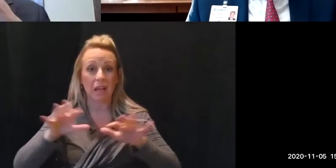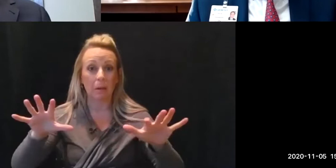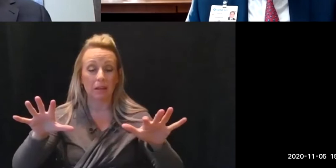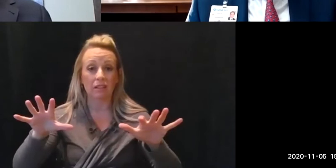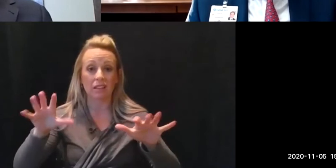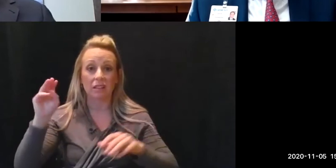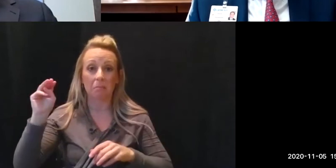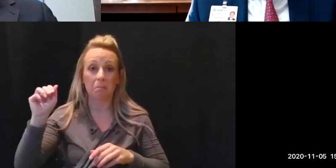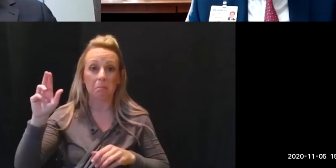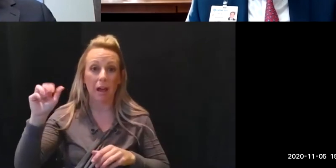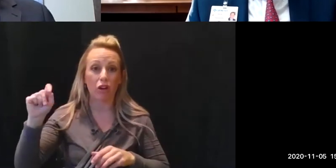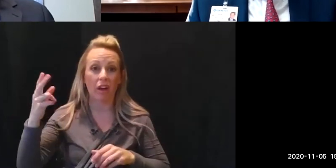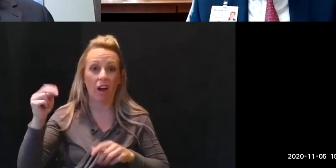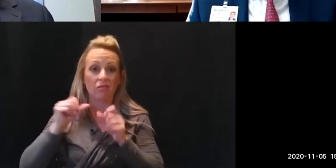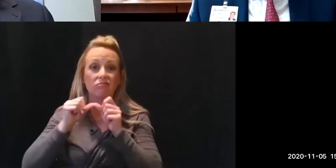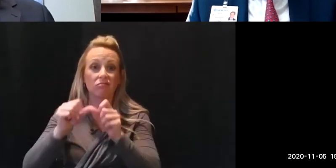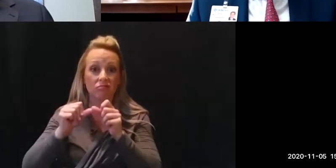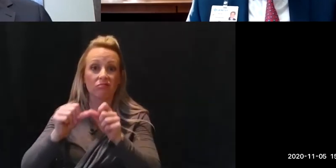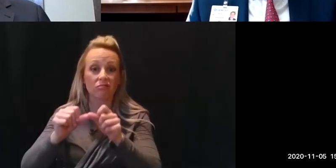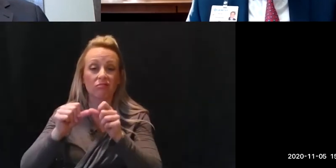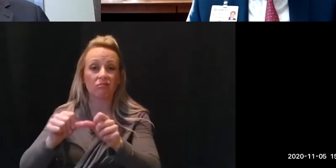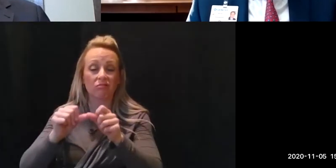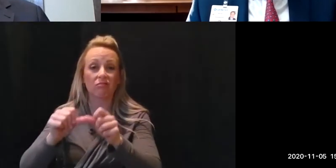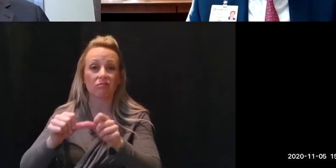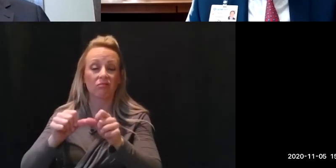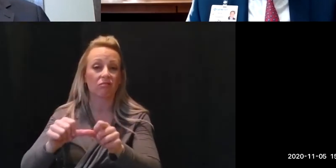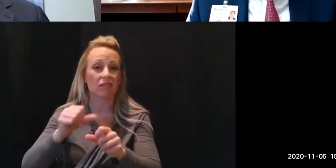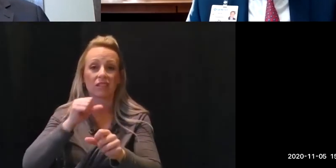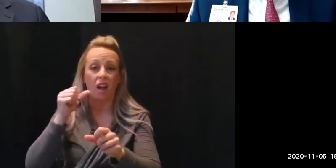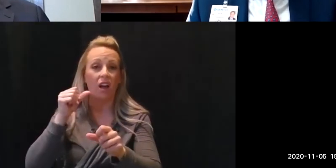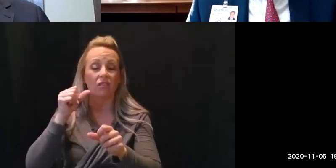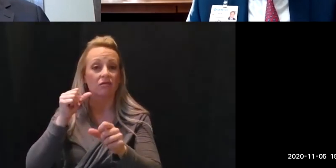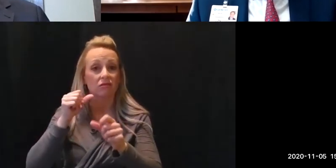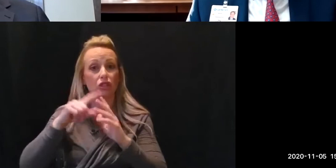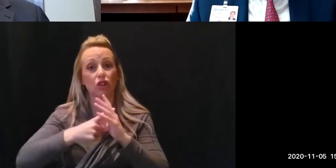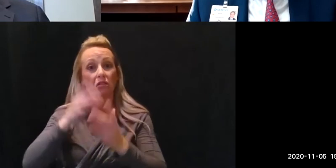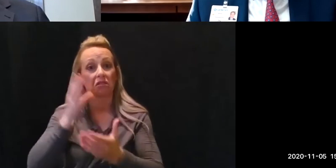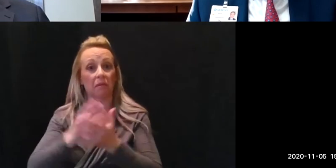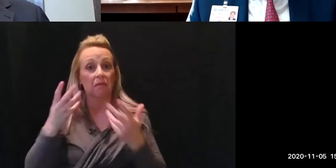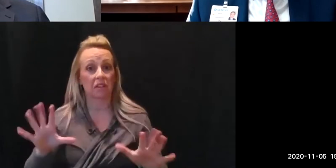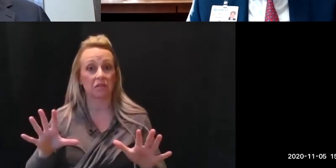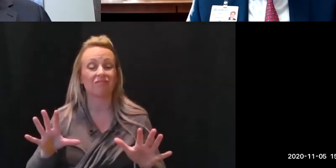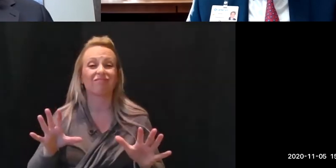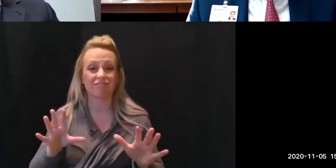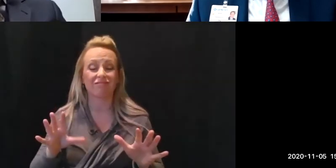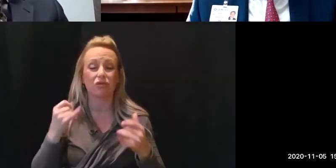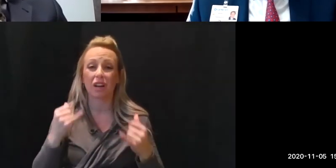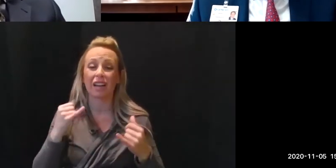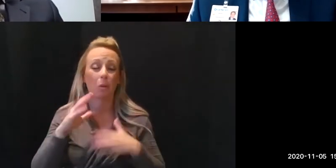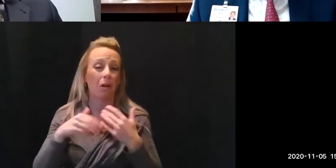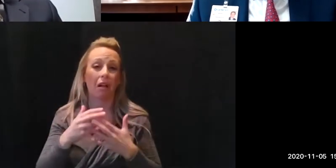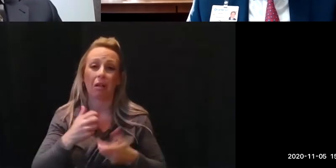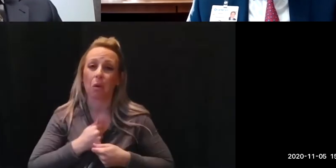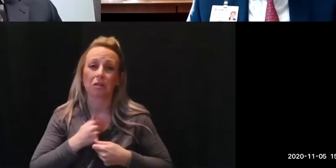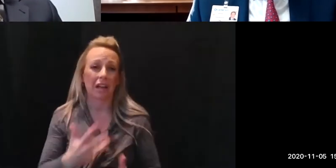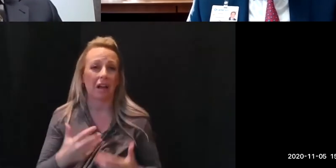fatigue is all too real, and it's certainly real for the community. I think we all are worn down and tired by the